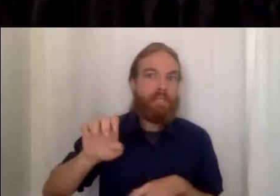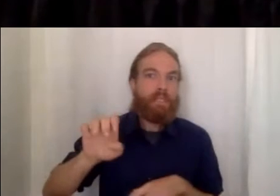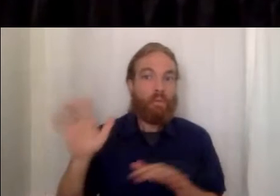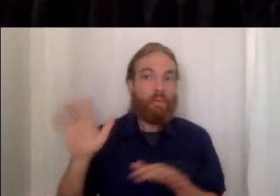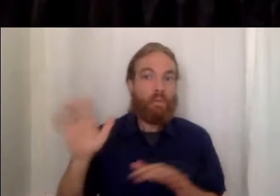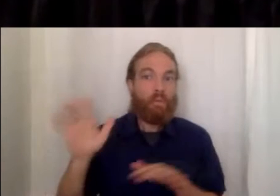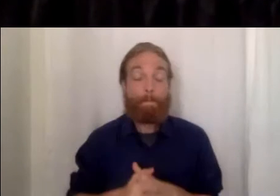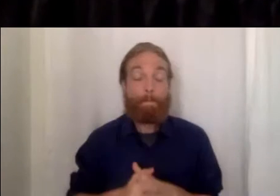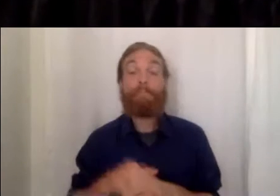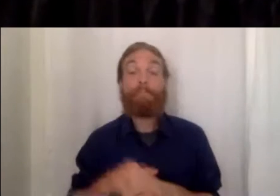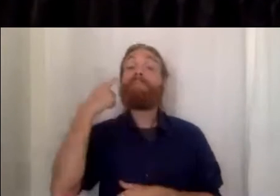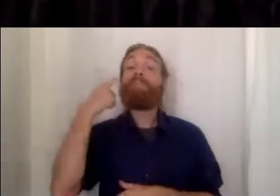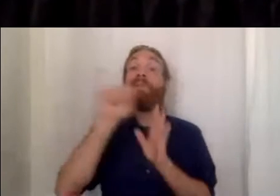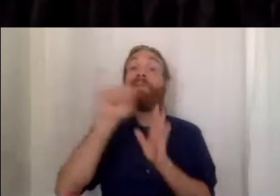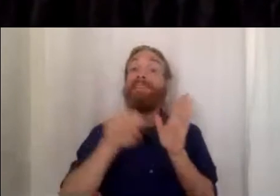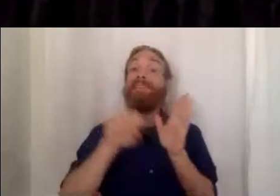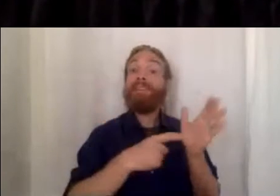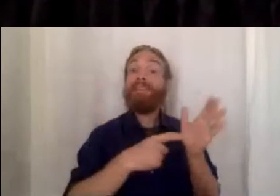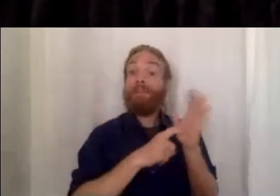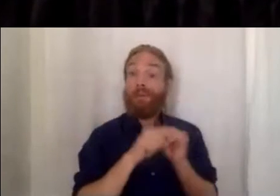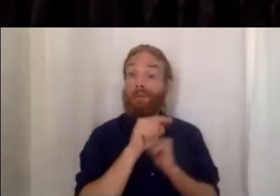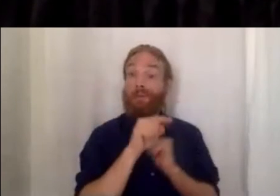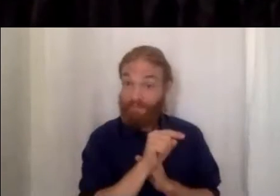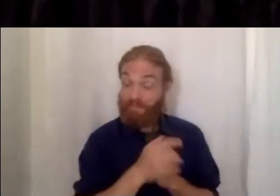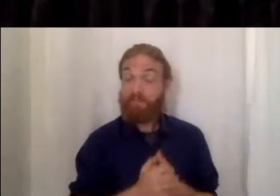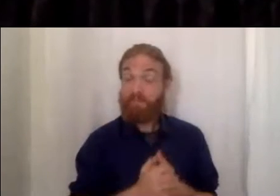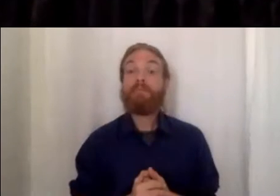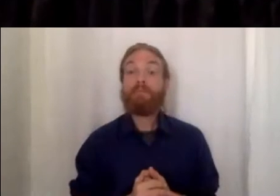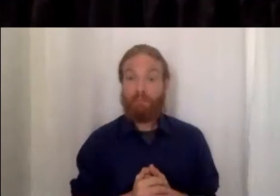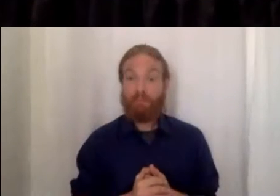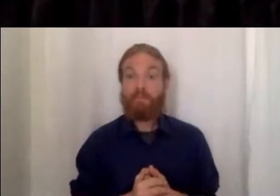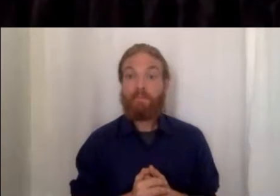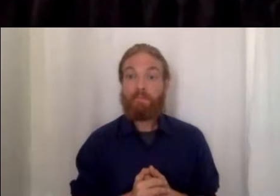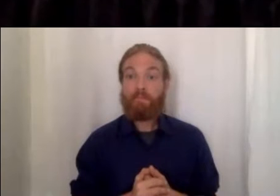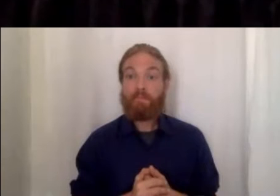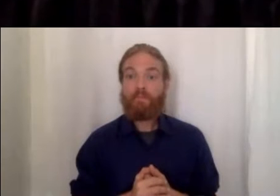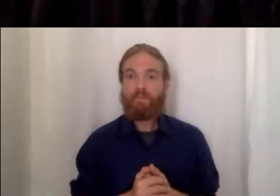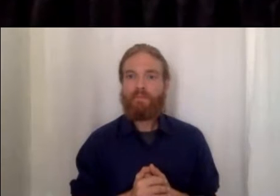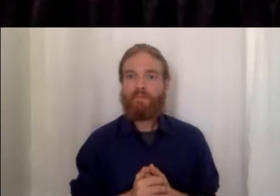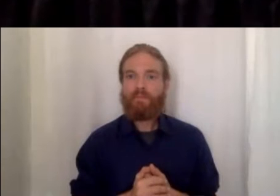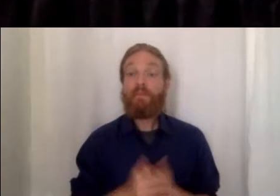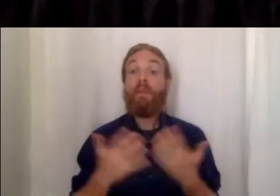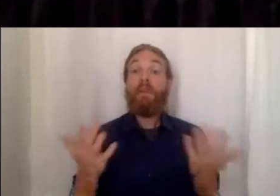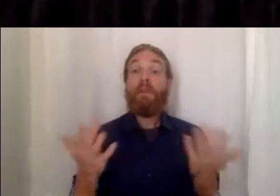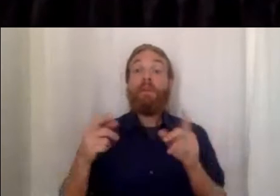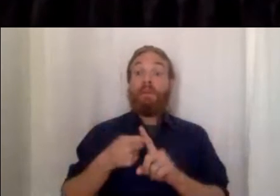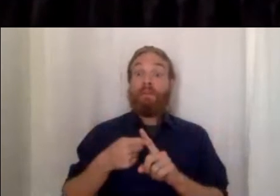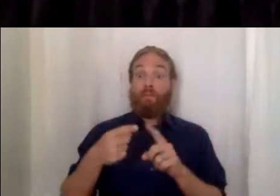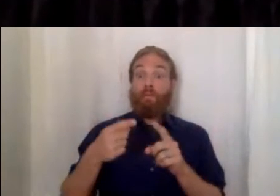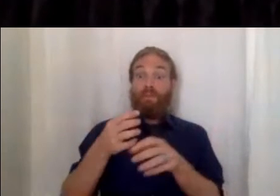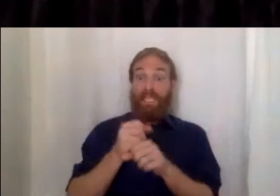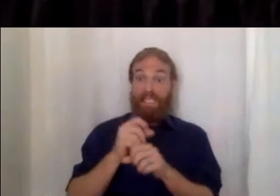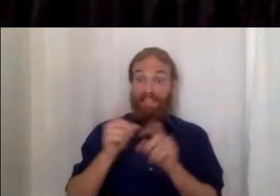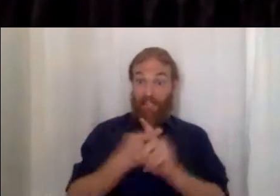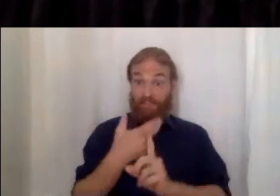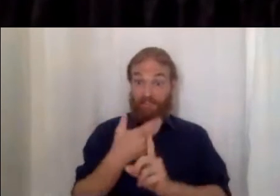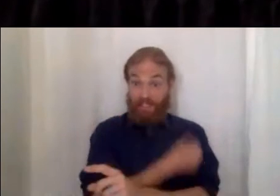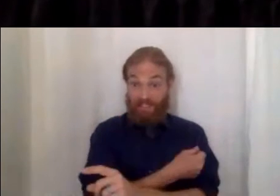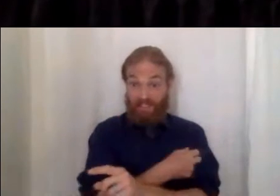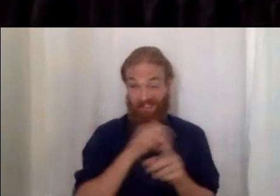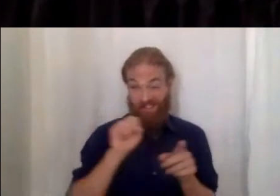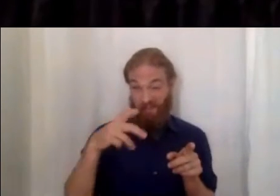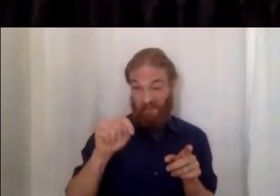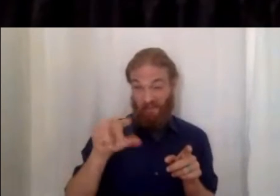mandate, the first dose of vaccine is by September 30th. Deadline for full vaccination is